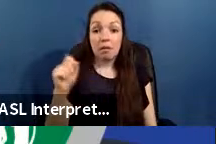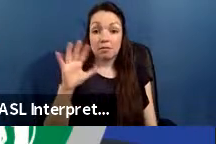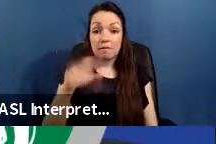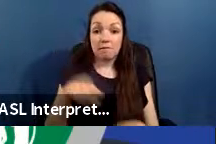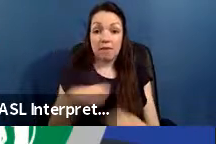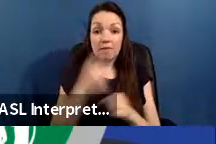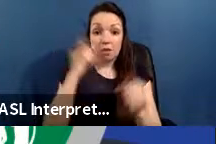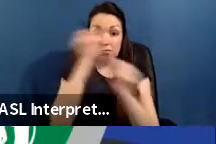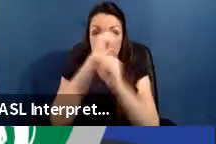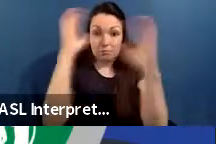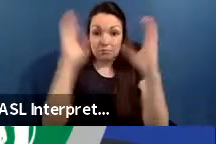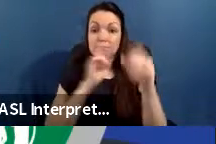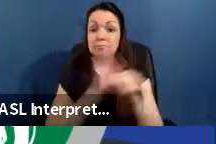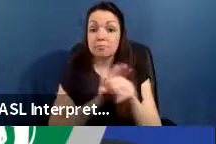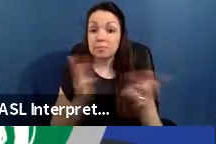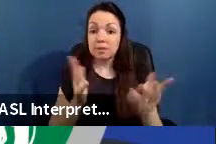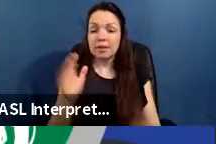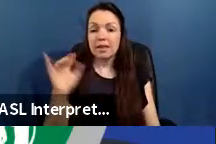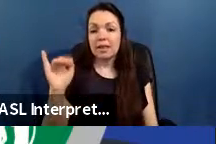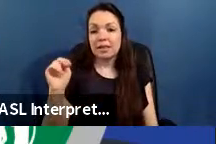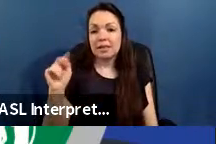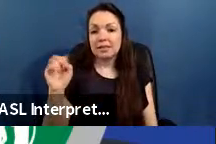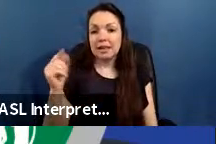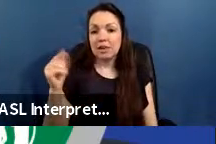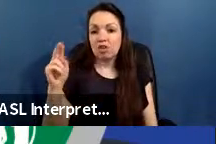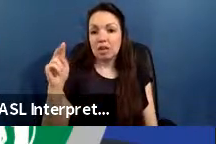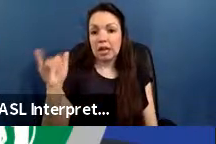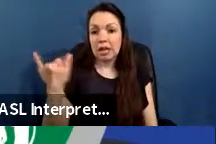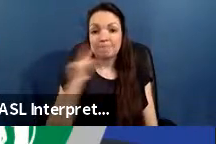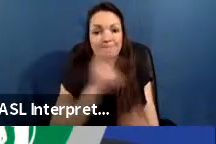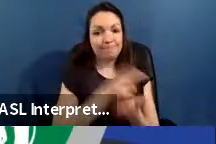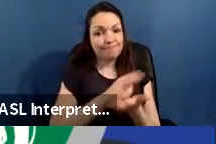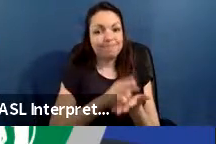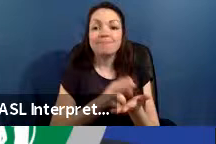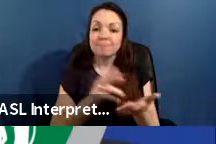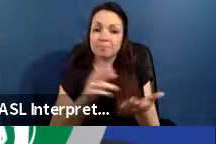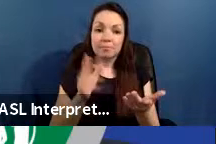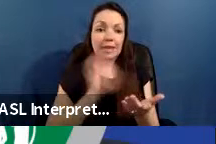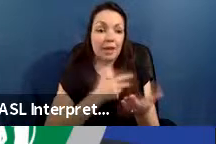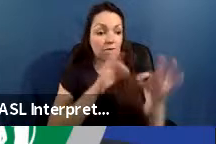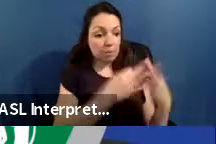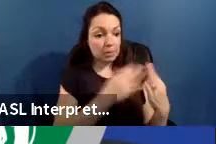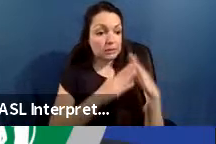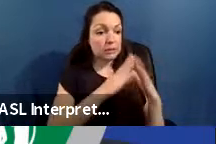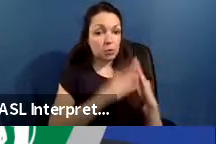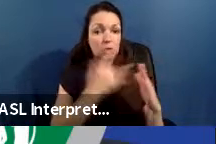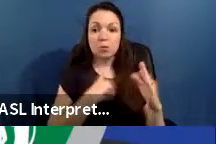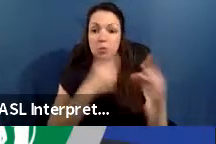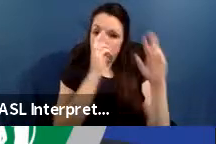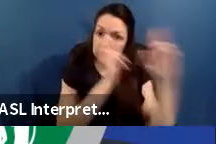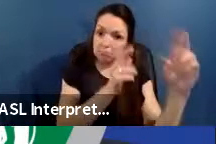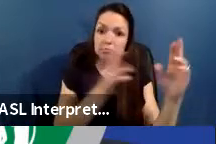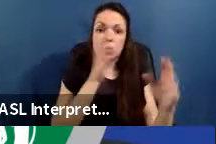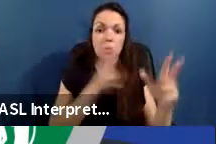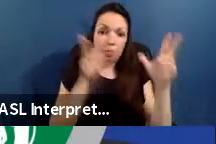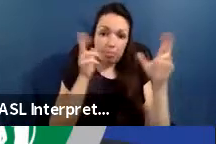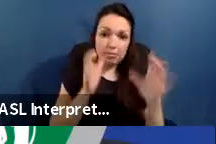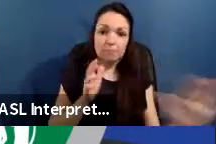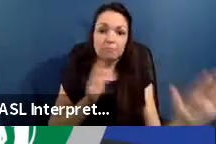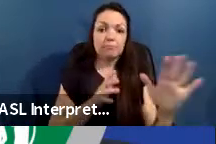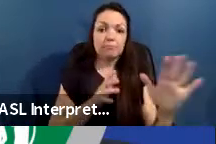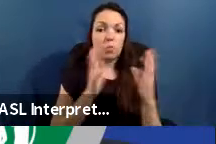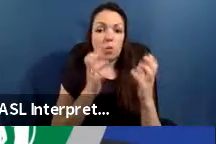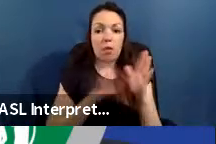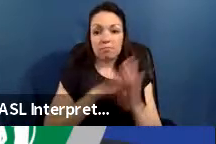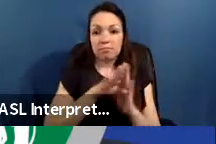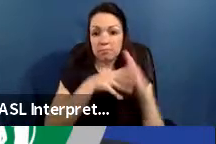to integrity where we said we respect families and communities and we will listen to their feedback in order to build trust. And so the purpose of the